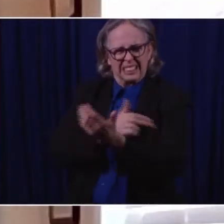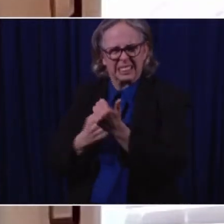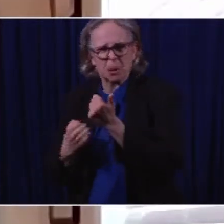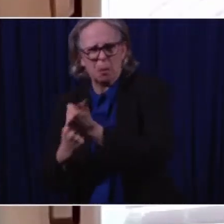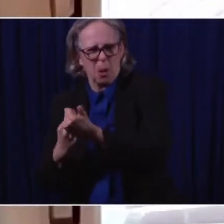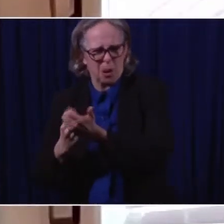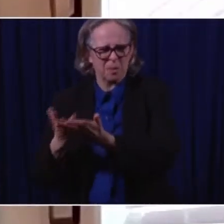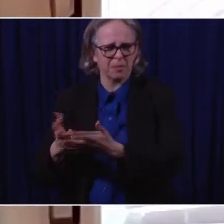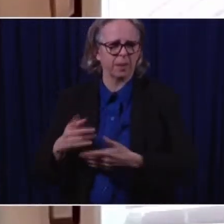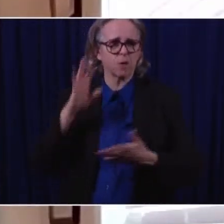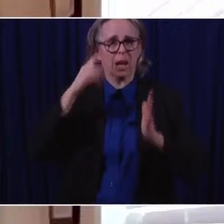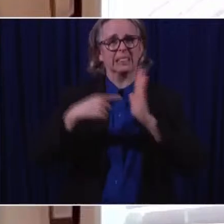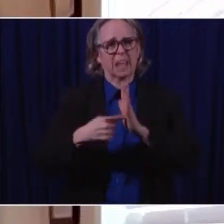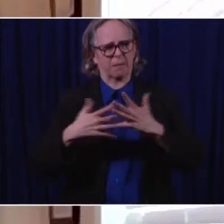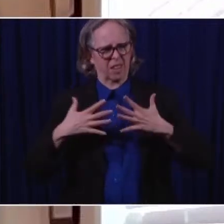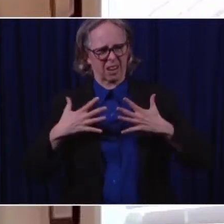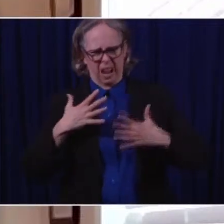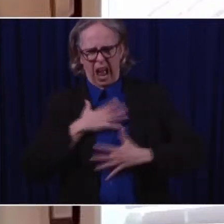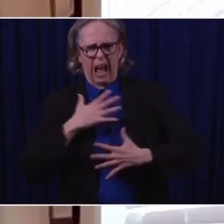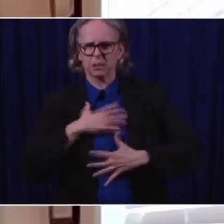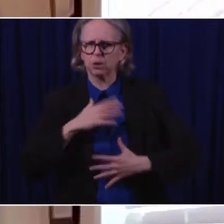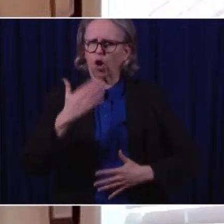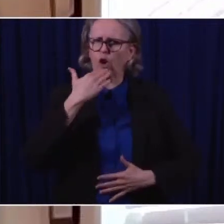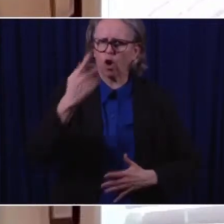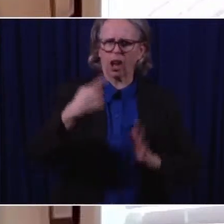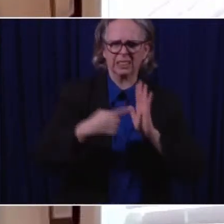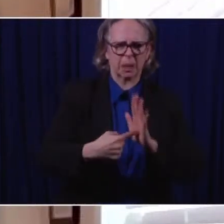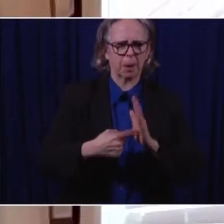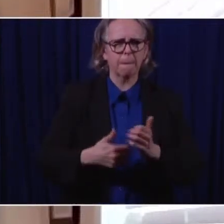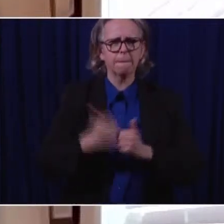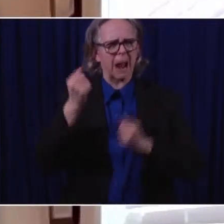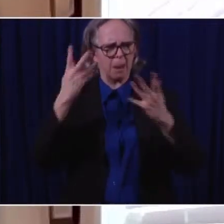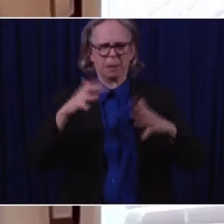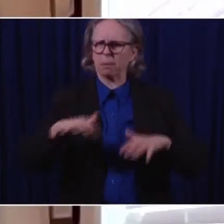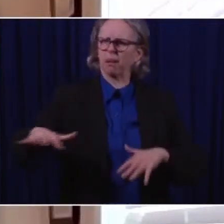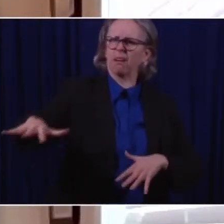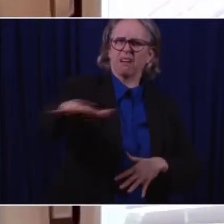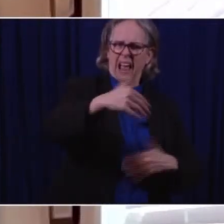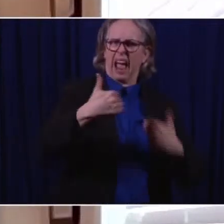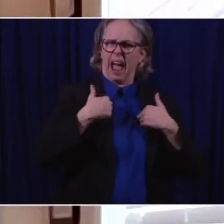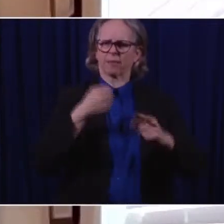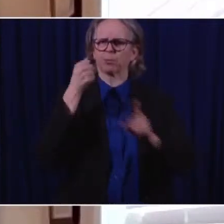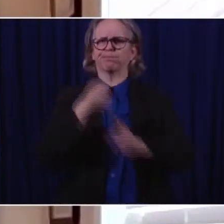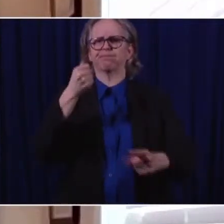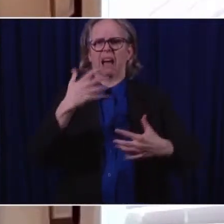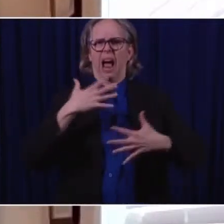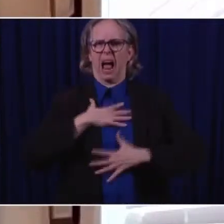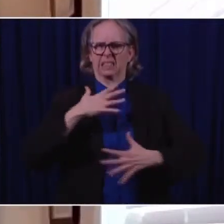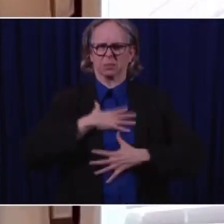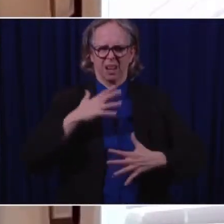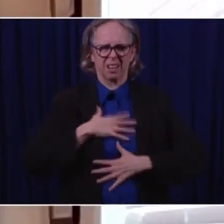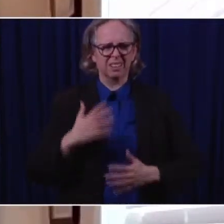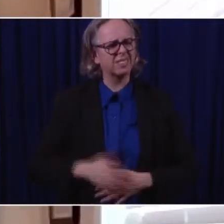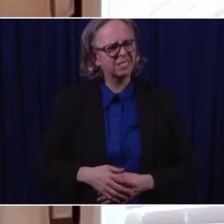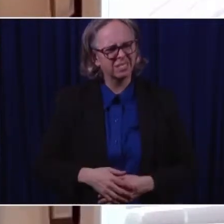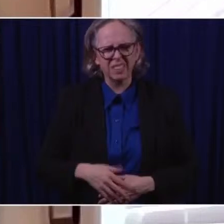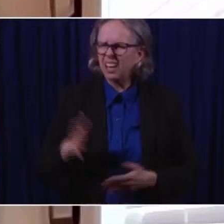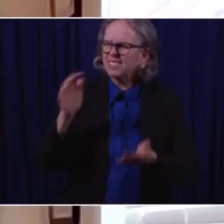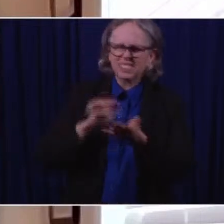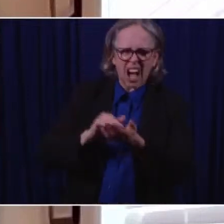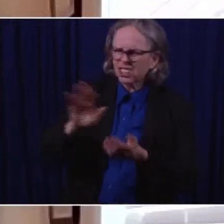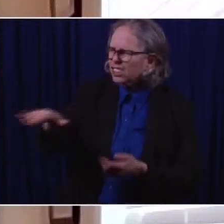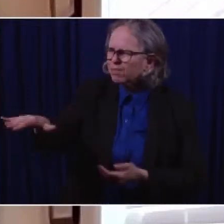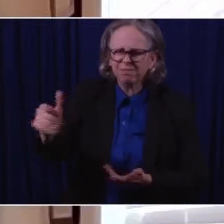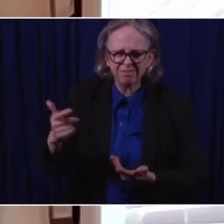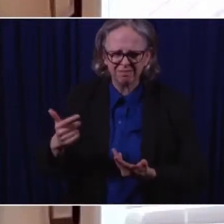a really good one. And as we spoke with medical professionals around the state, there was pretty good